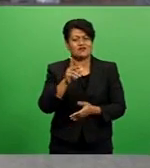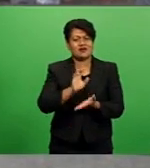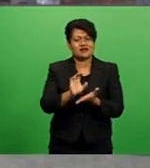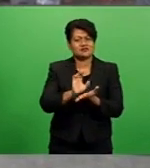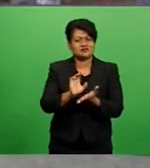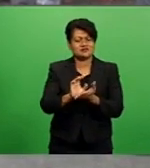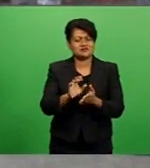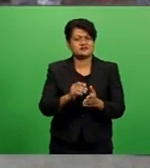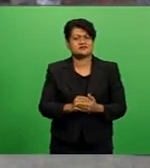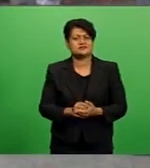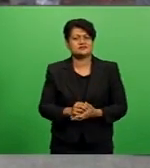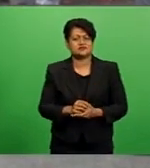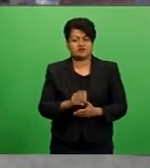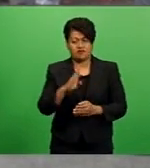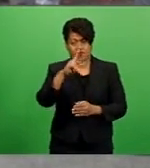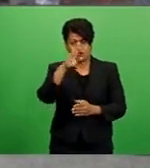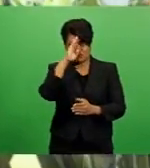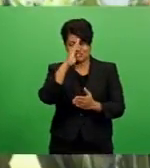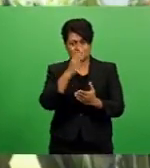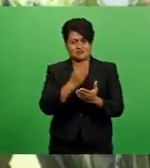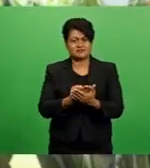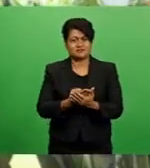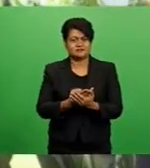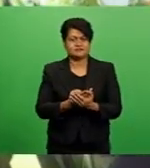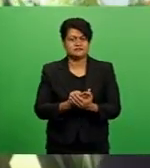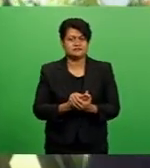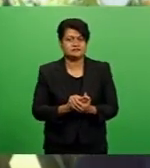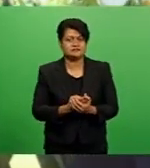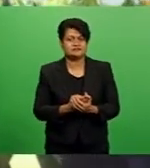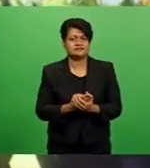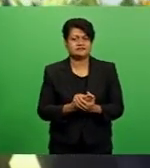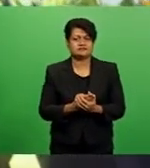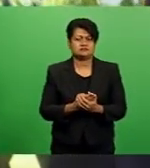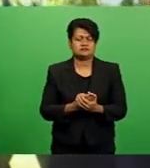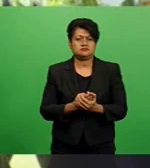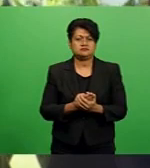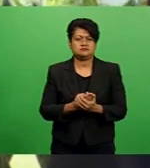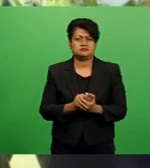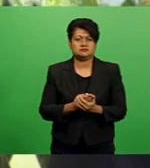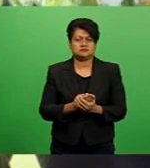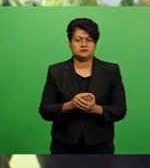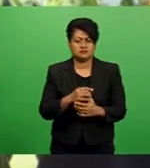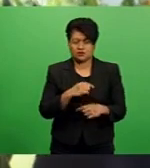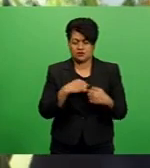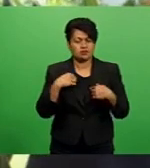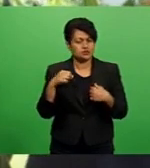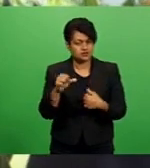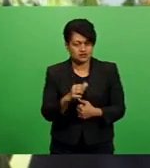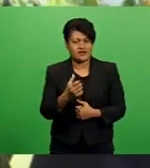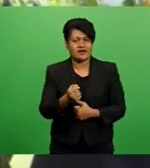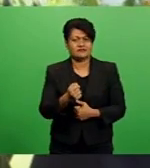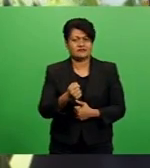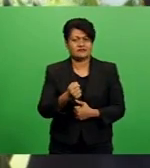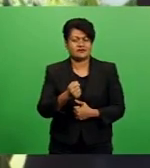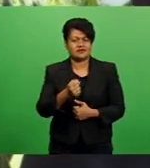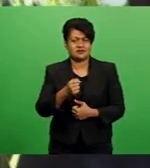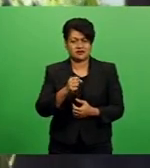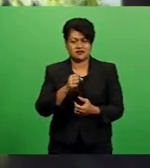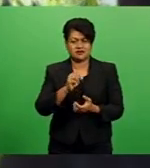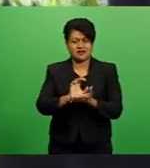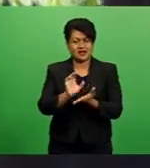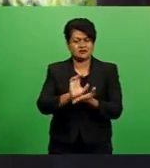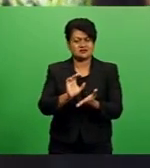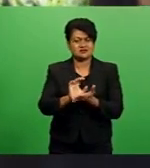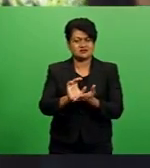the support system for students. We do have child protection officers in all schools. Who are trained to look after